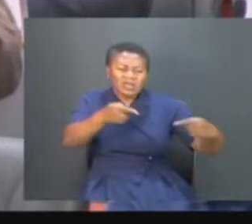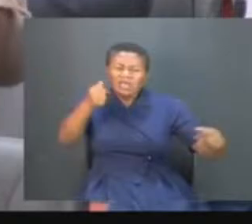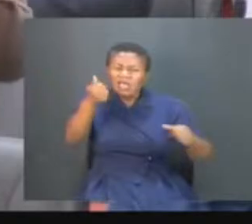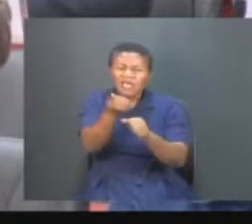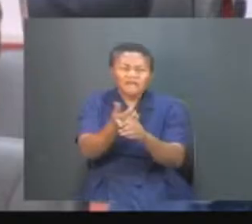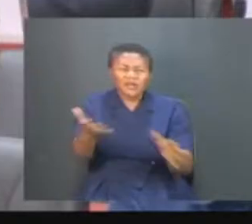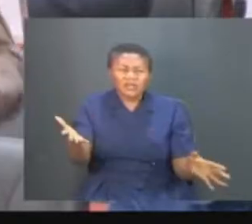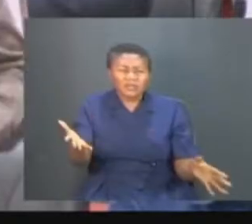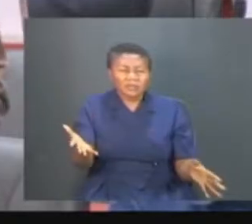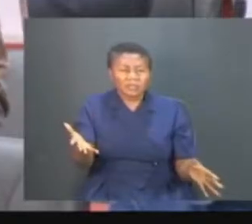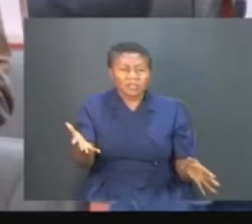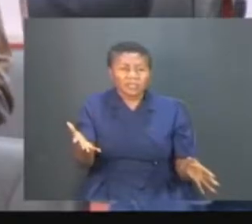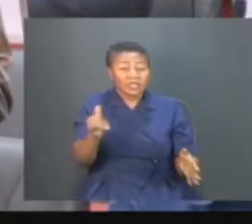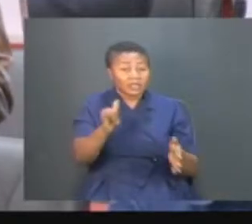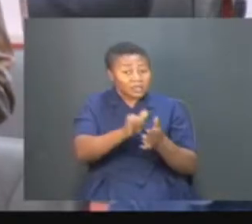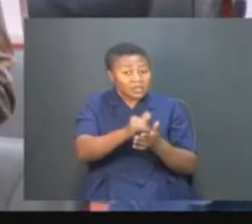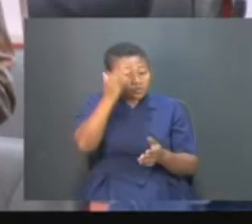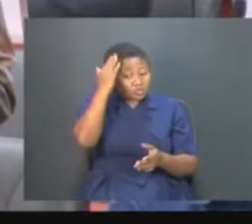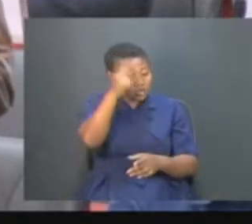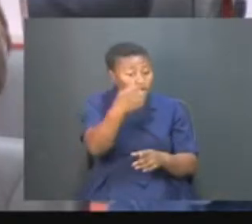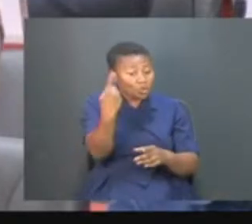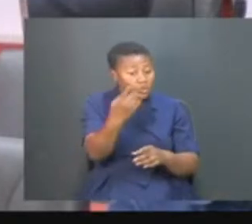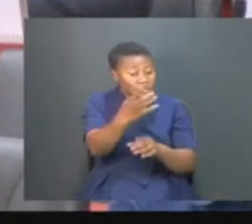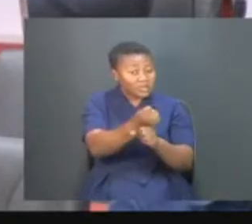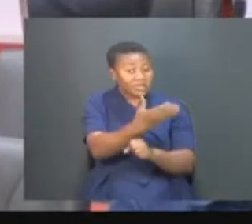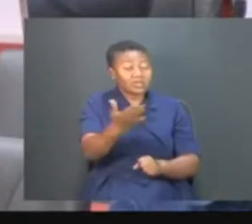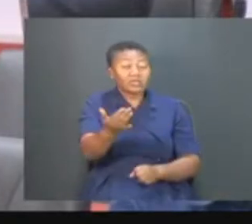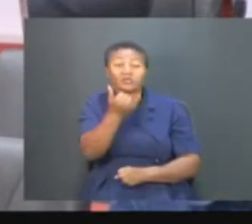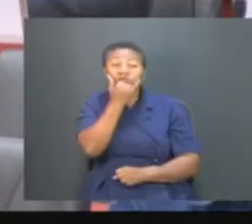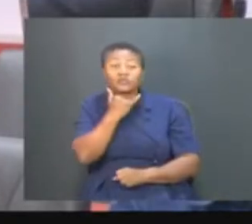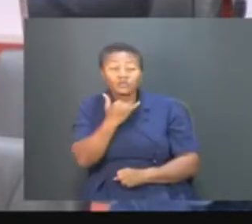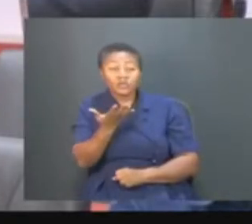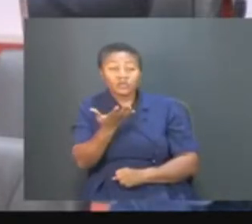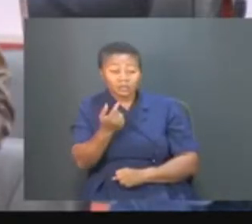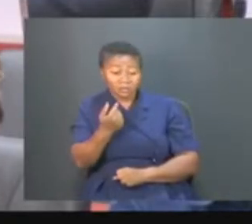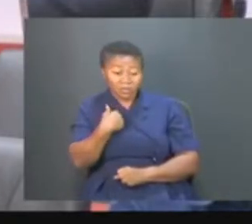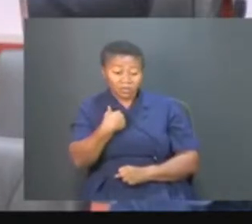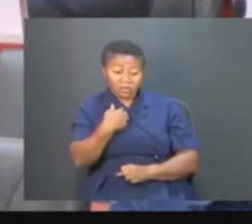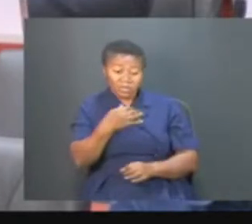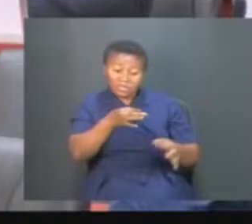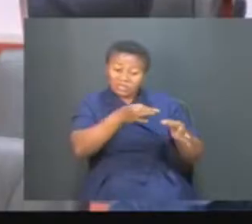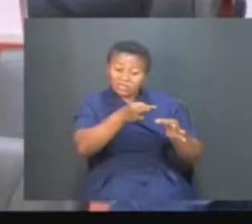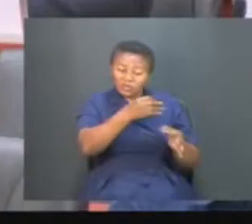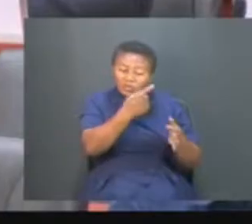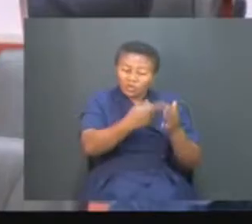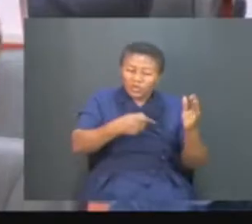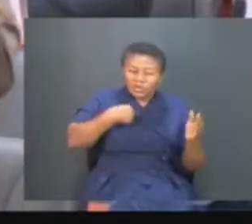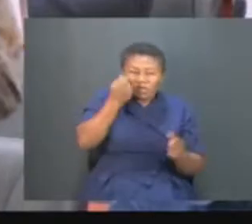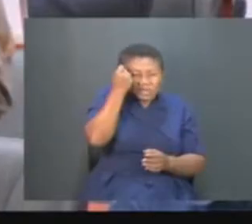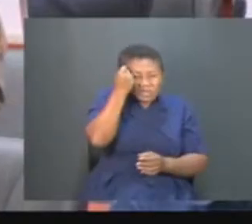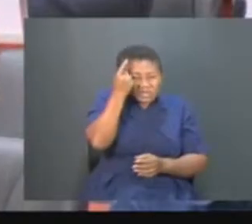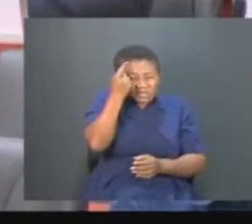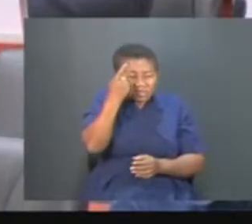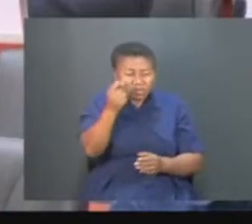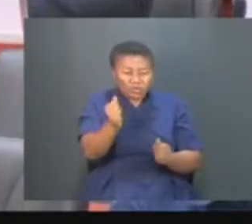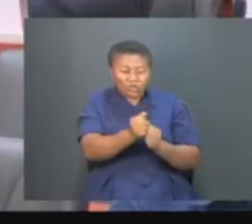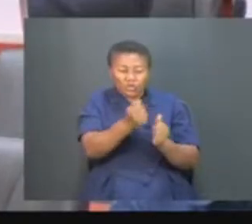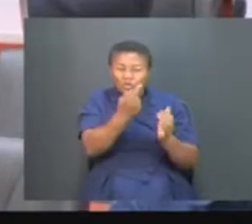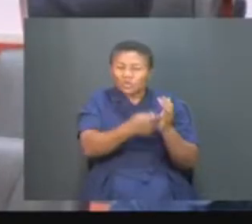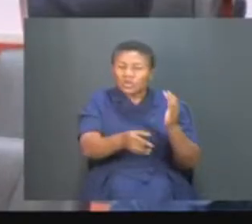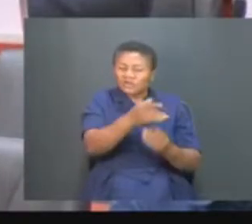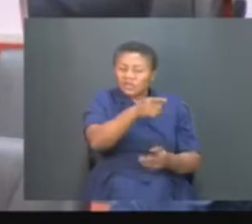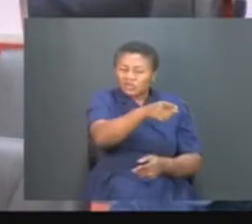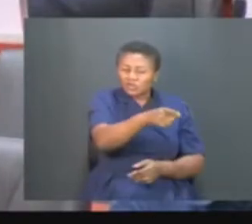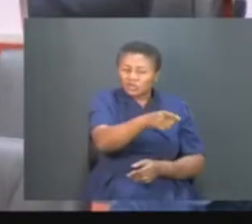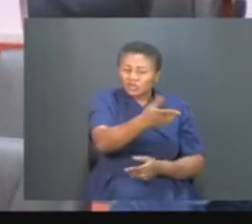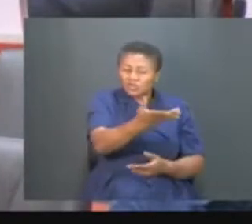why you get it wrong. I'm giving you my simple understanding of it. Be very careful what you oppose. The last time I came here,